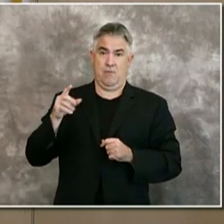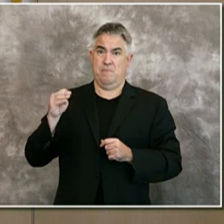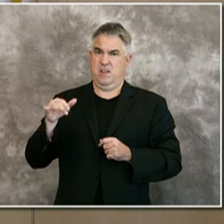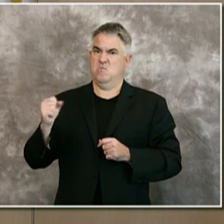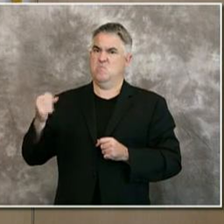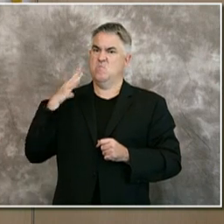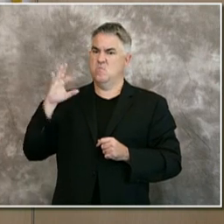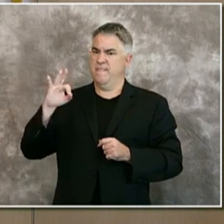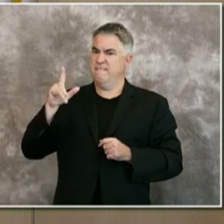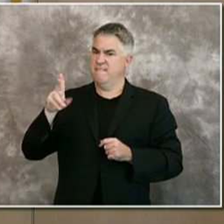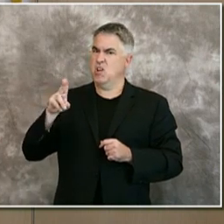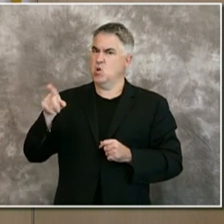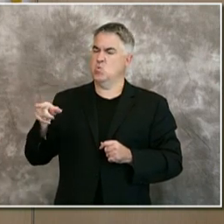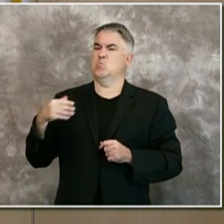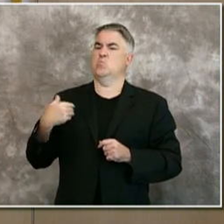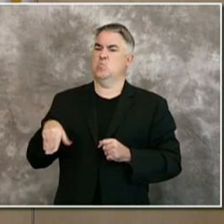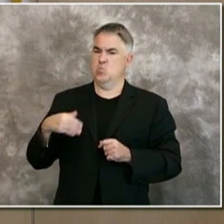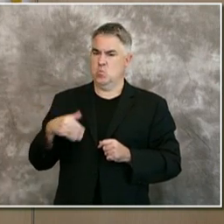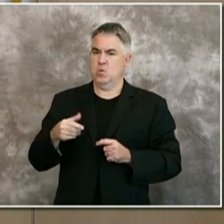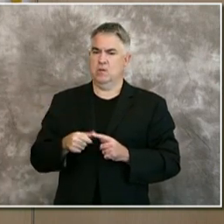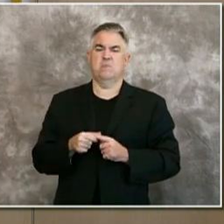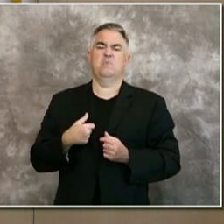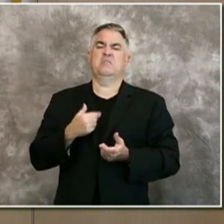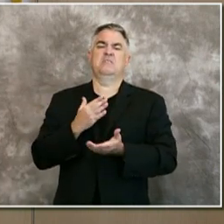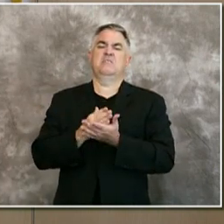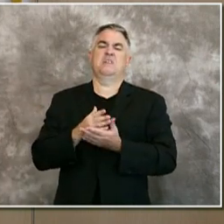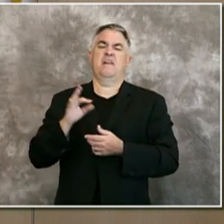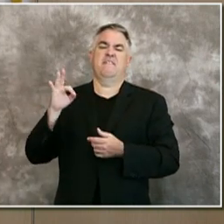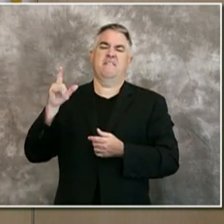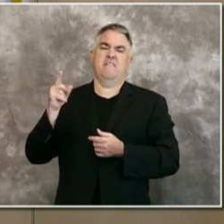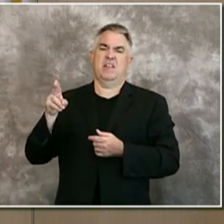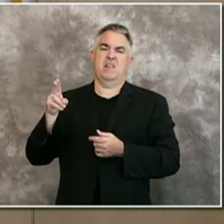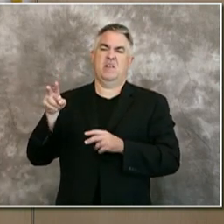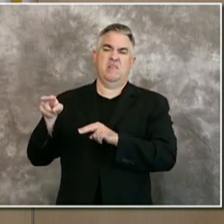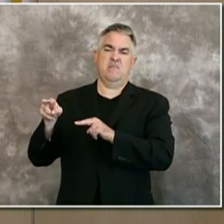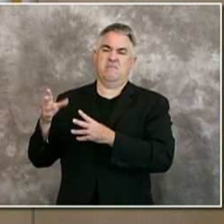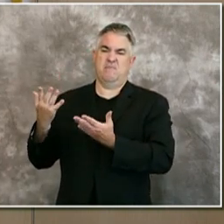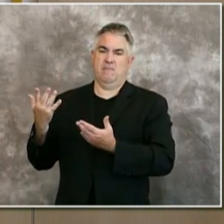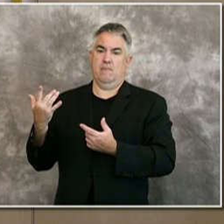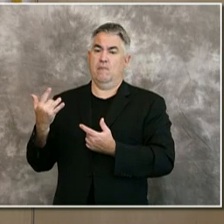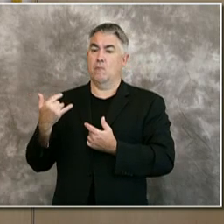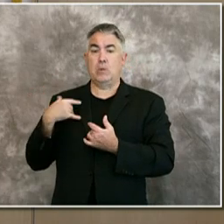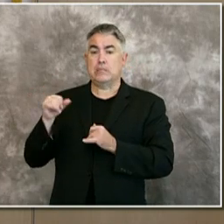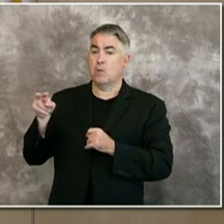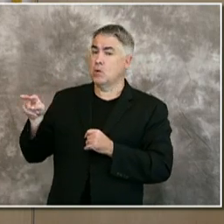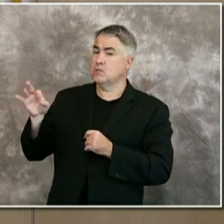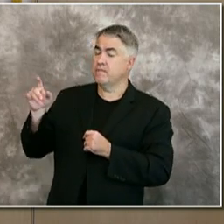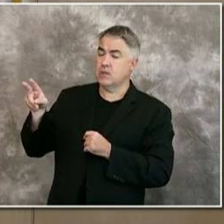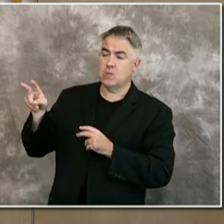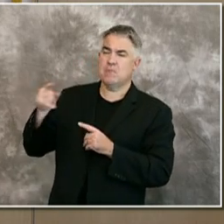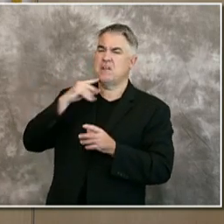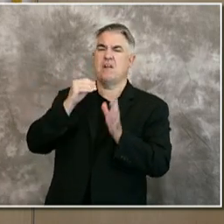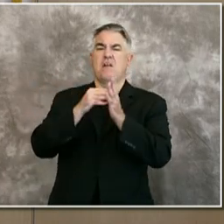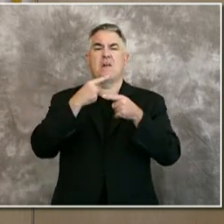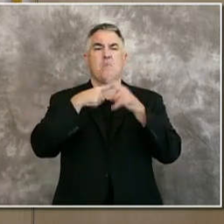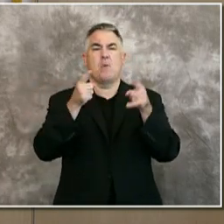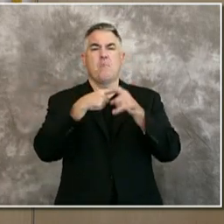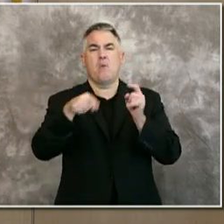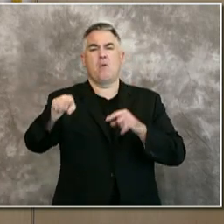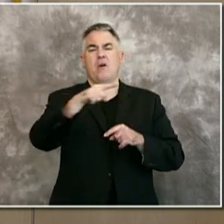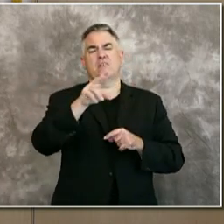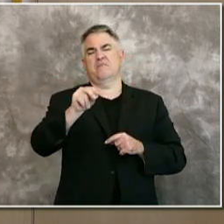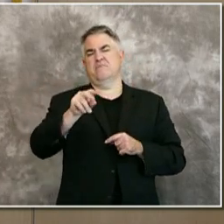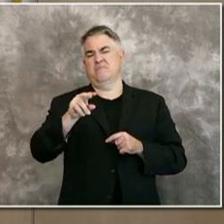typically we stop with our influenza watch. But we monitor influenza year-round, even though we do